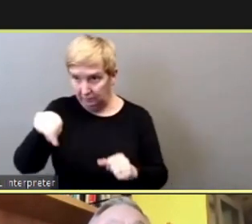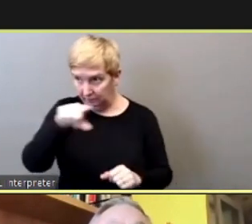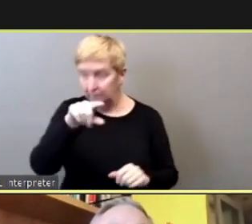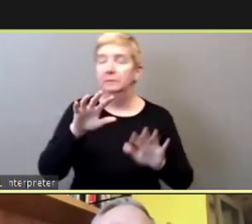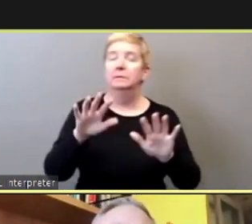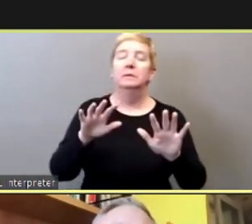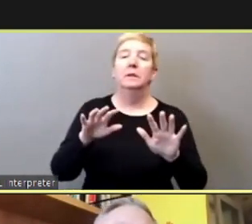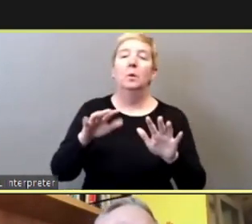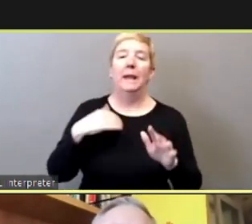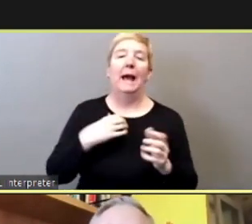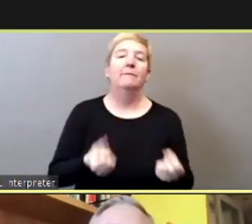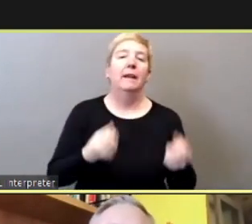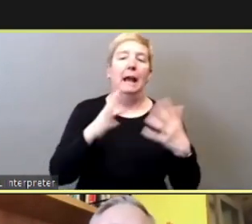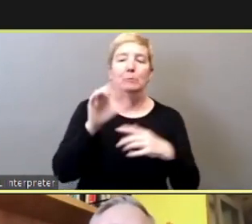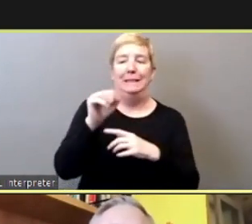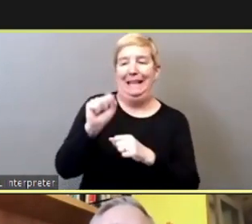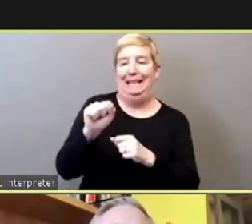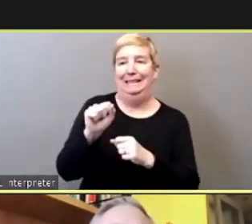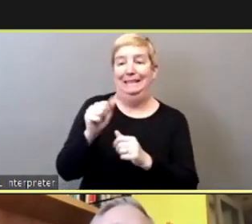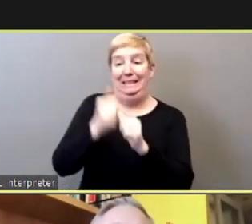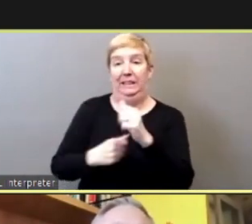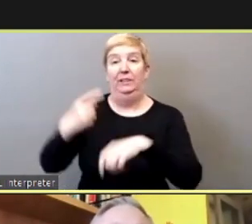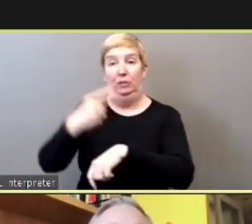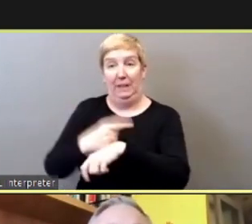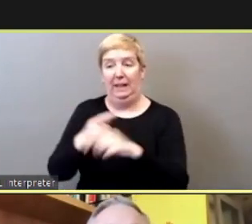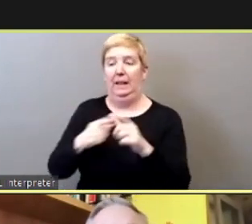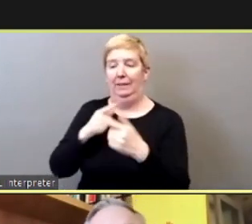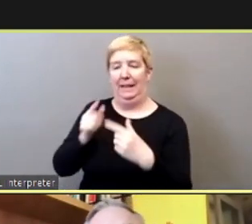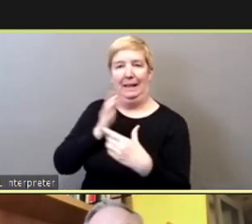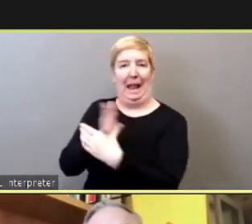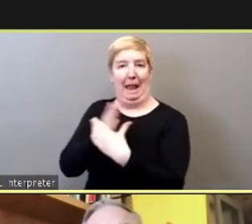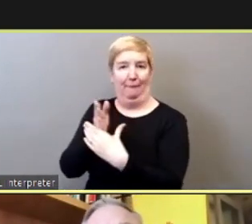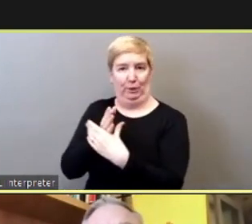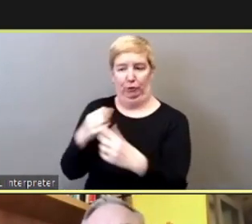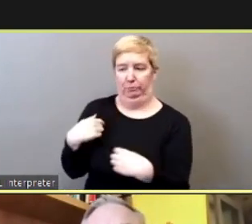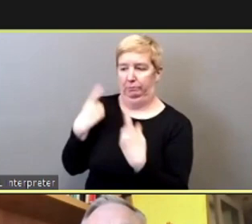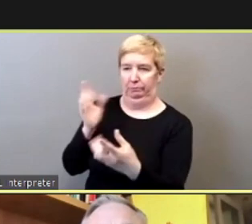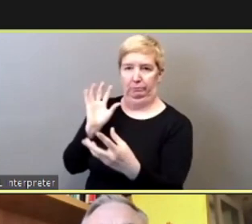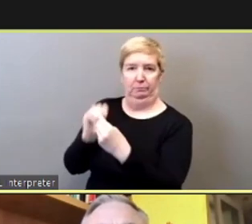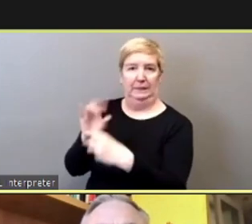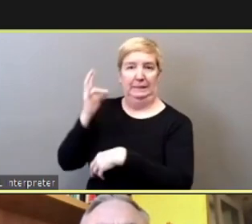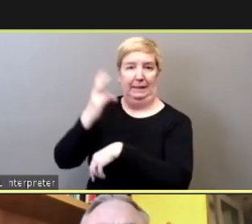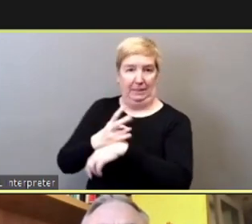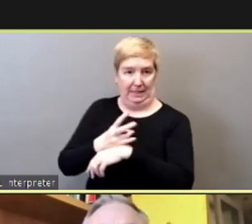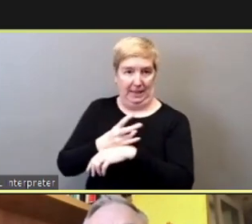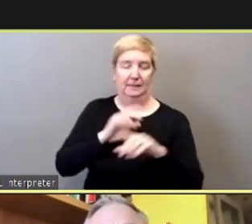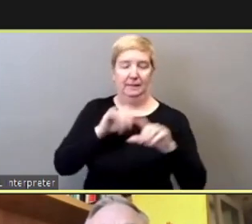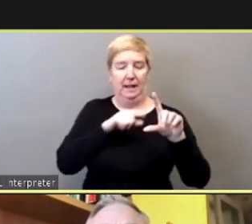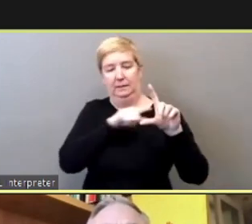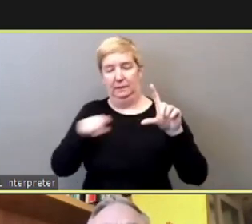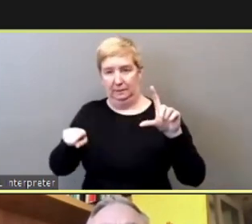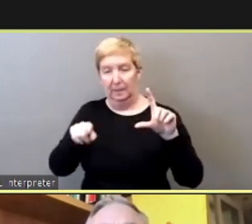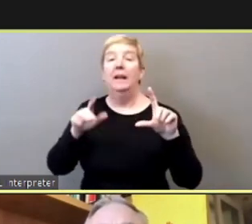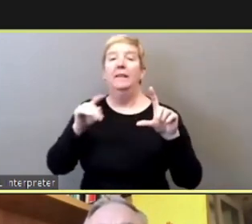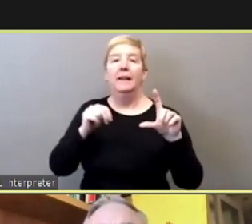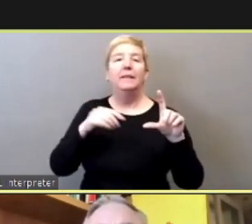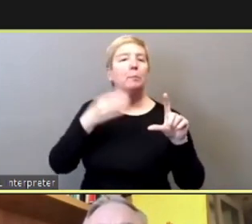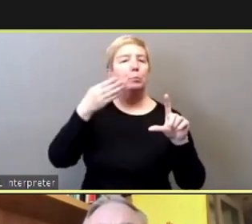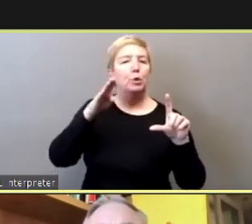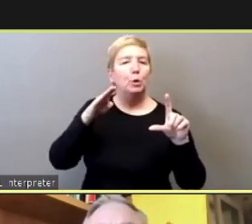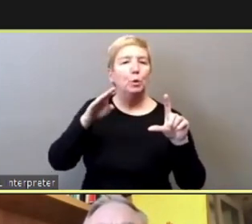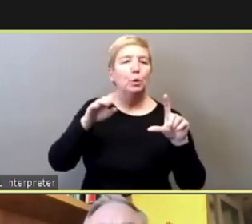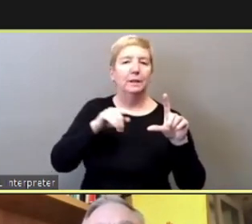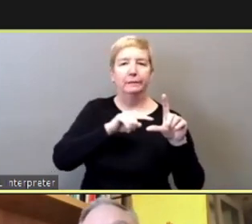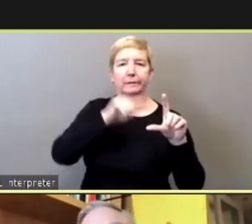per day averaged over 7 days on the y-axis, and the blue dotted line is the total state, and the 5 colored